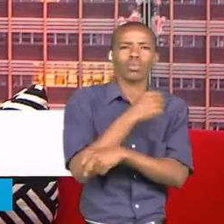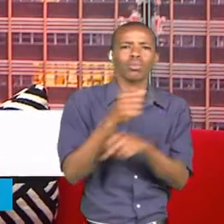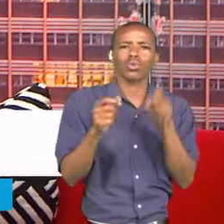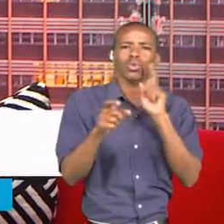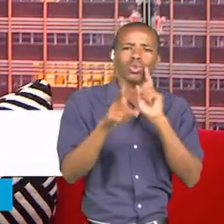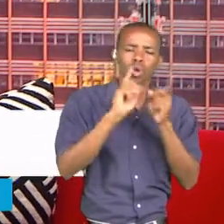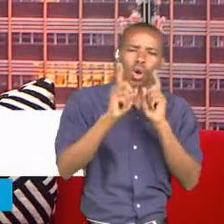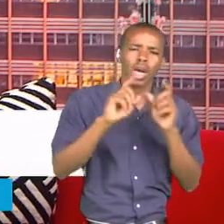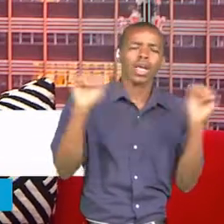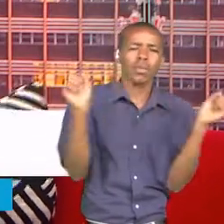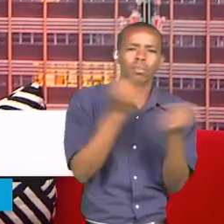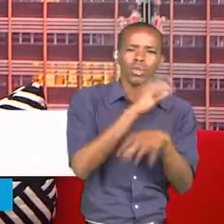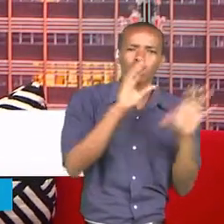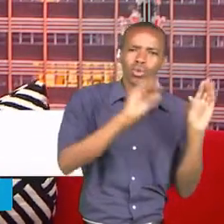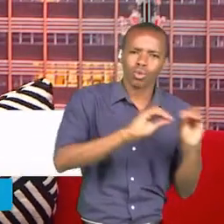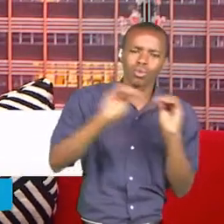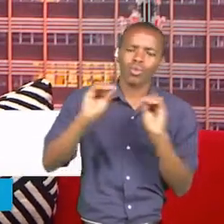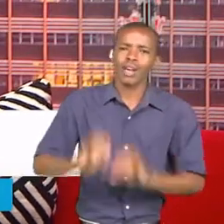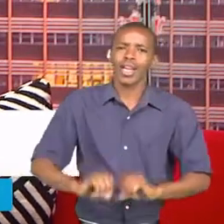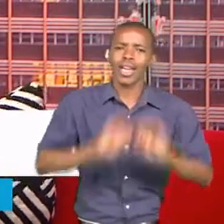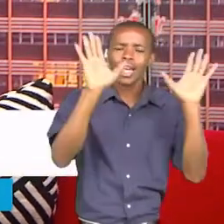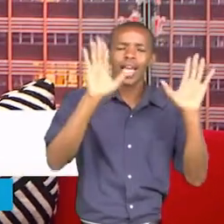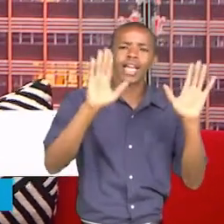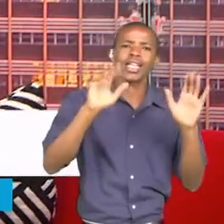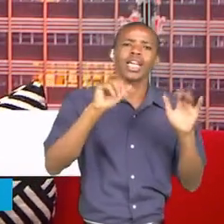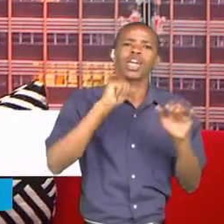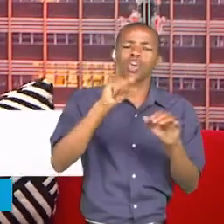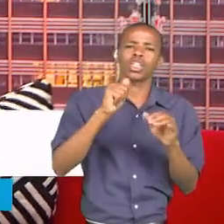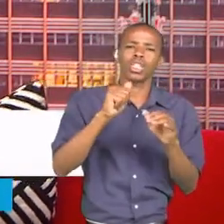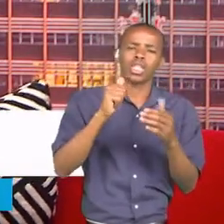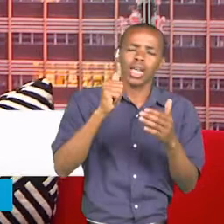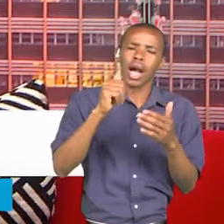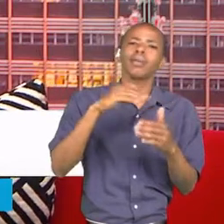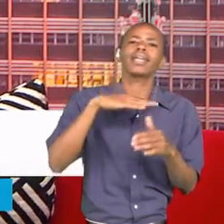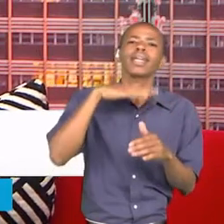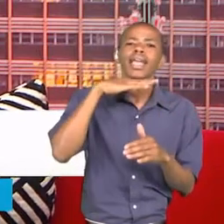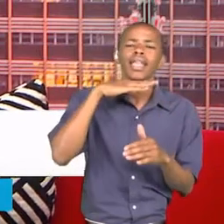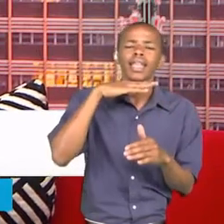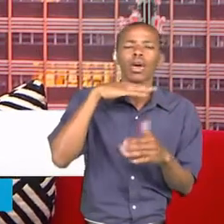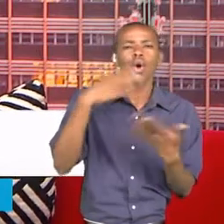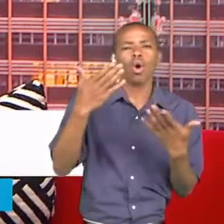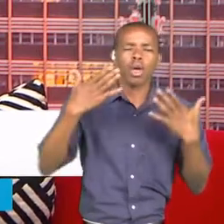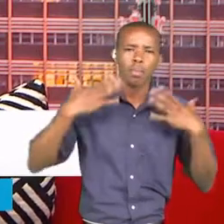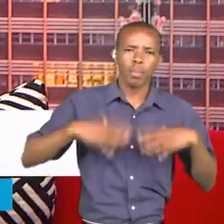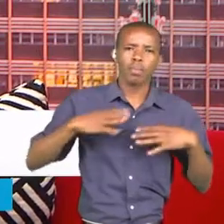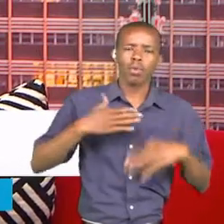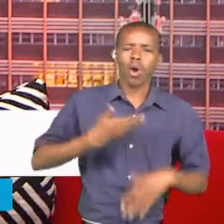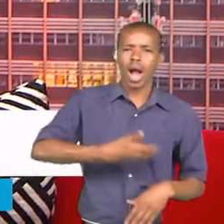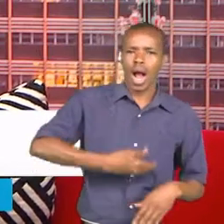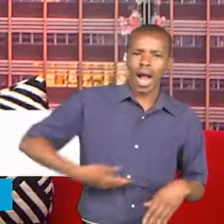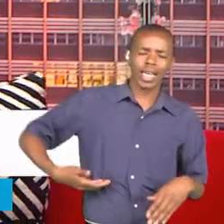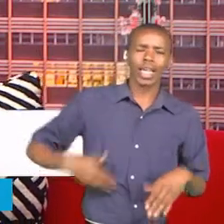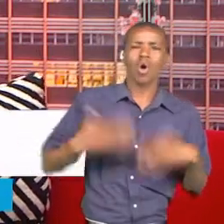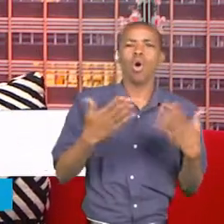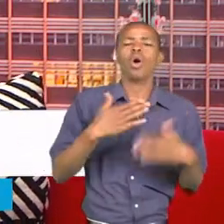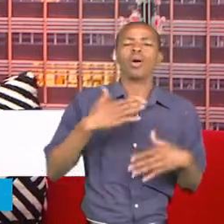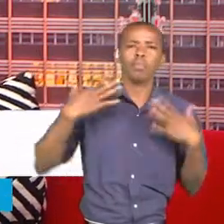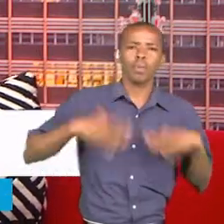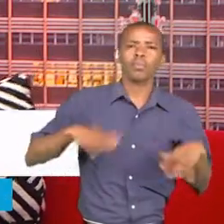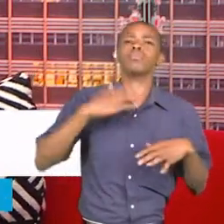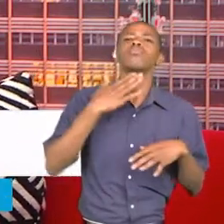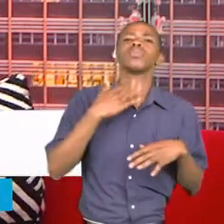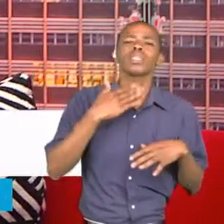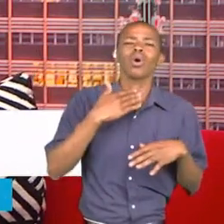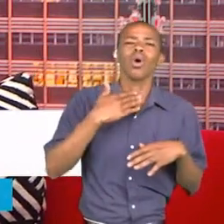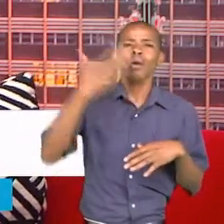not be able to move. So clearly, it is not the fact of death. It is the fact that people are hungry, people are thirsty, people are